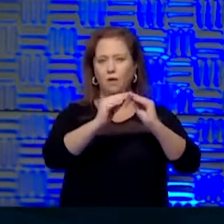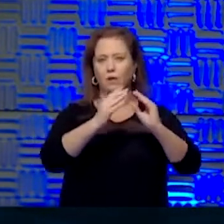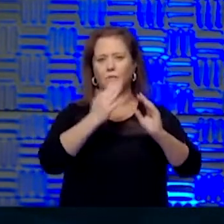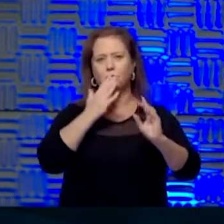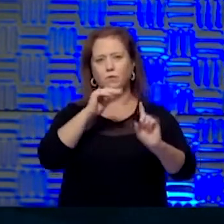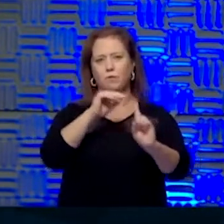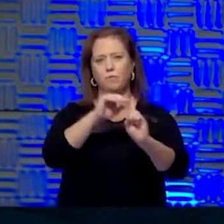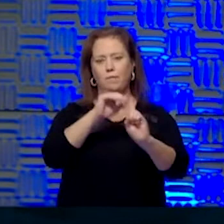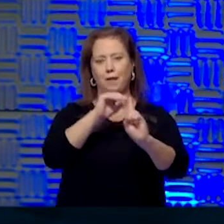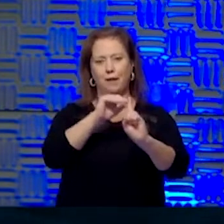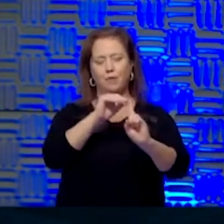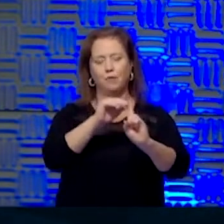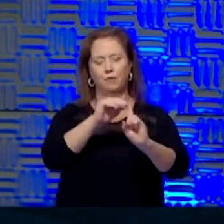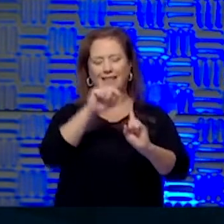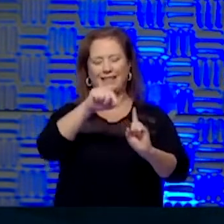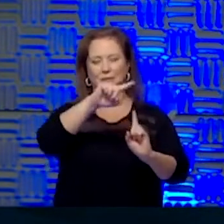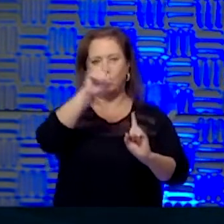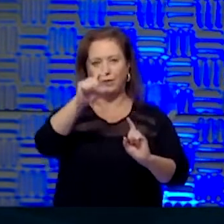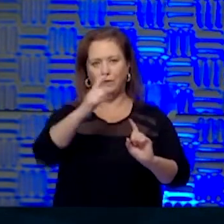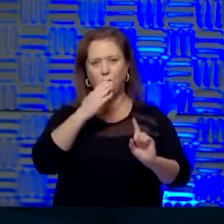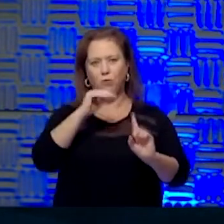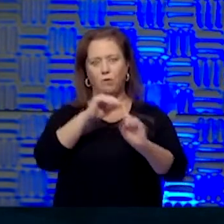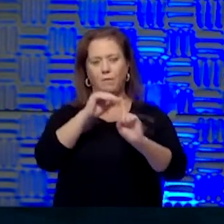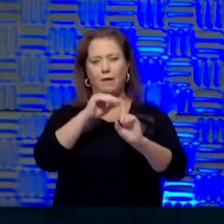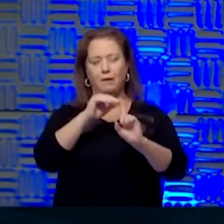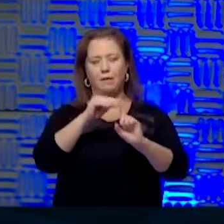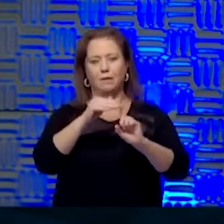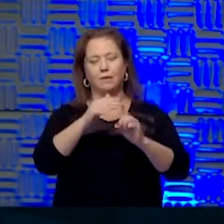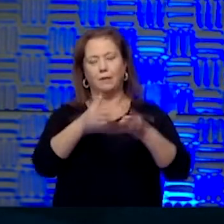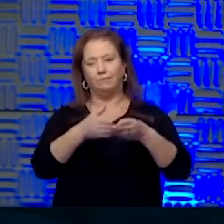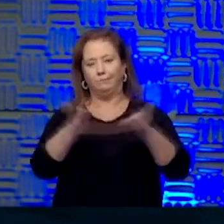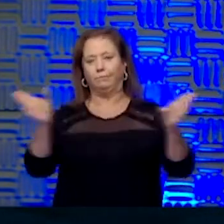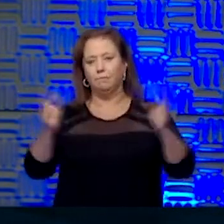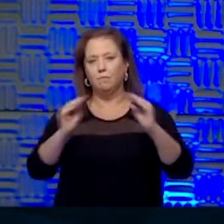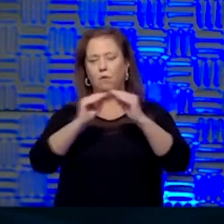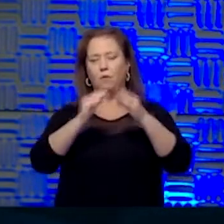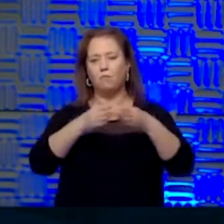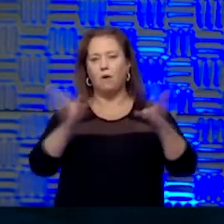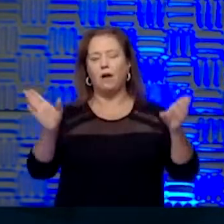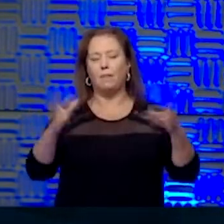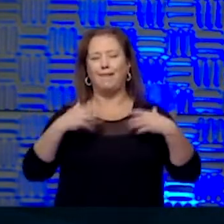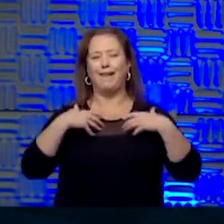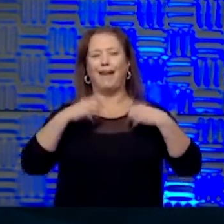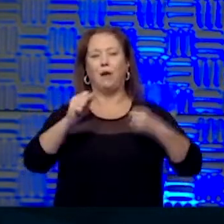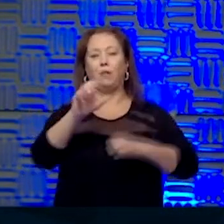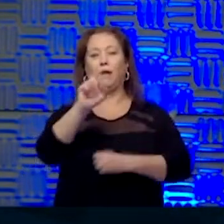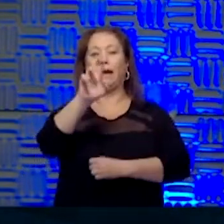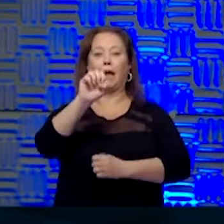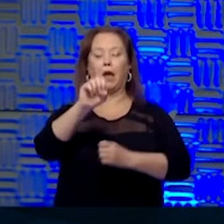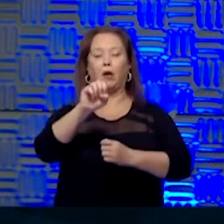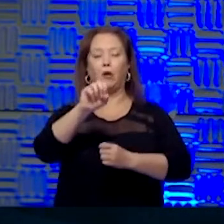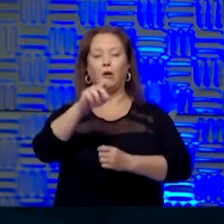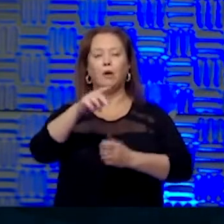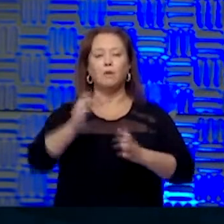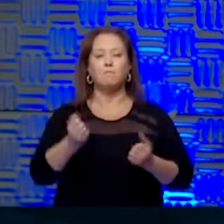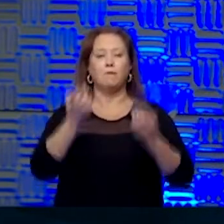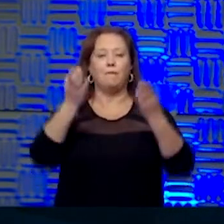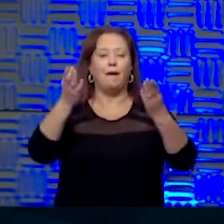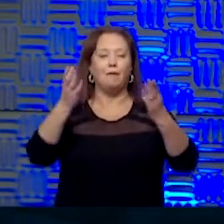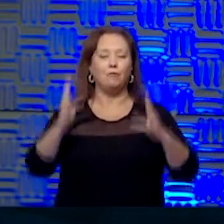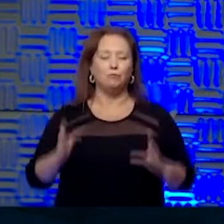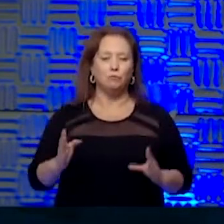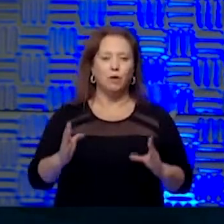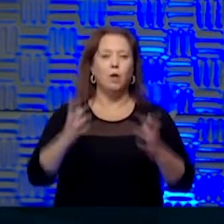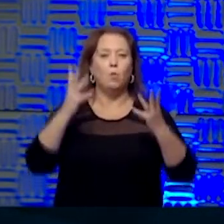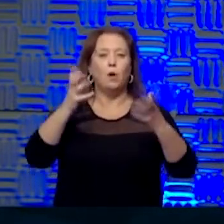This question is a good reminder for me to talk more broadly when I talk about healthcare providers. And clearly, we want to